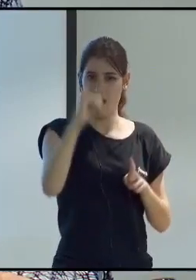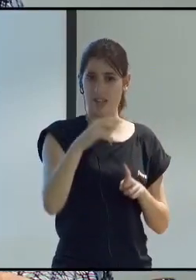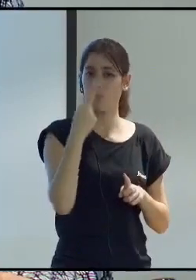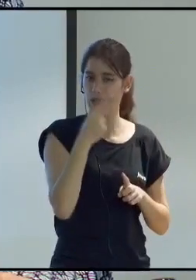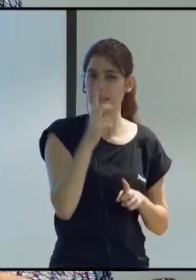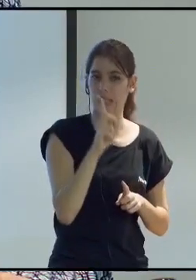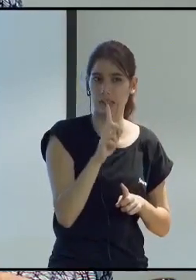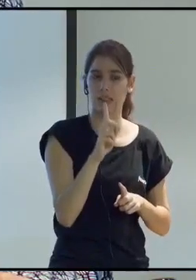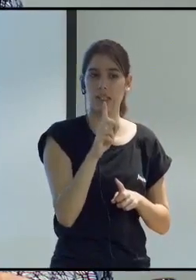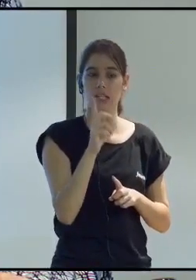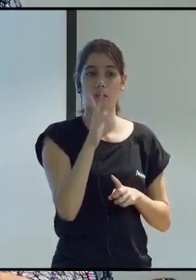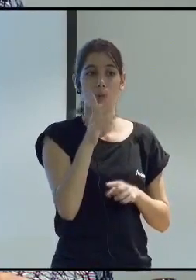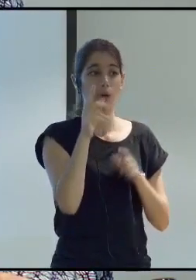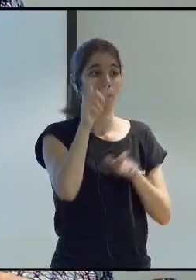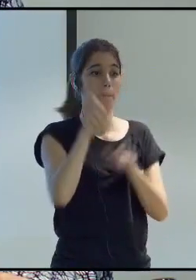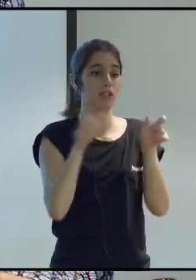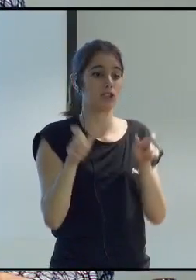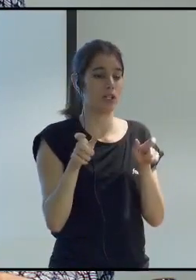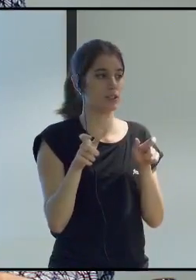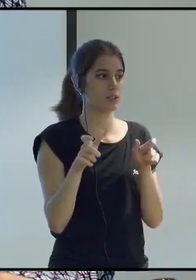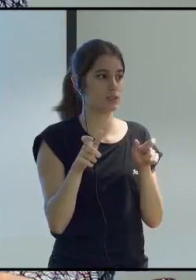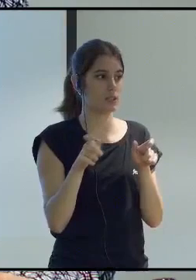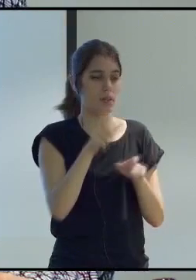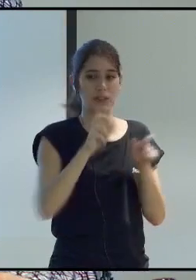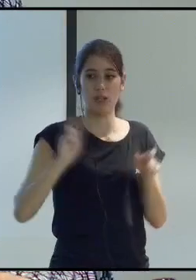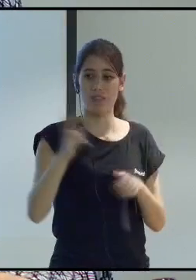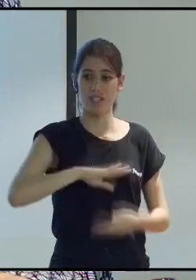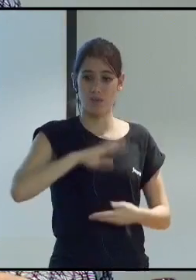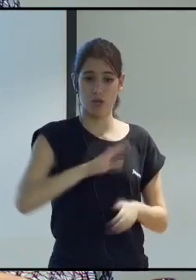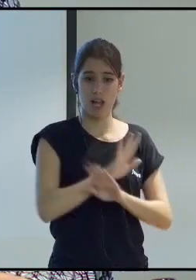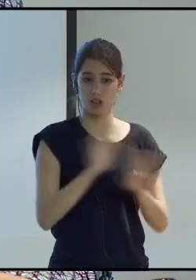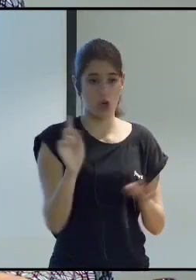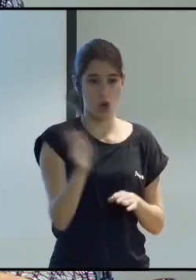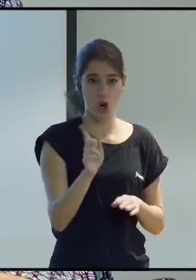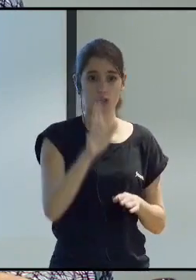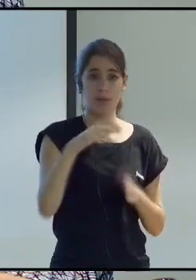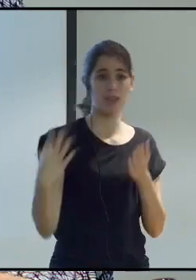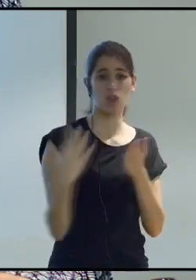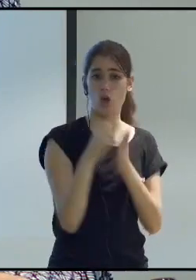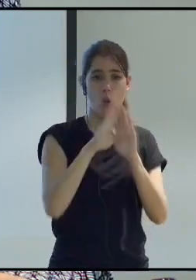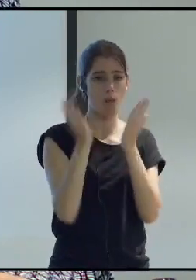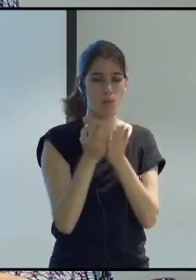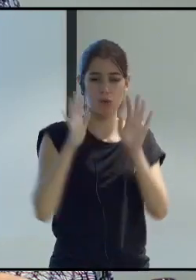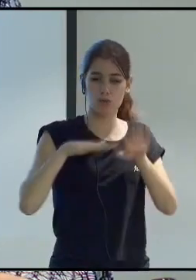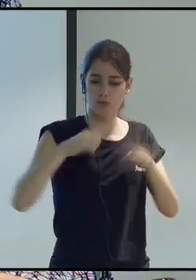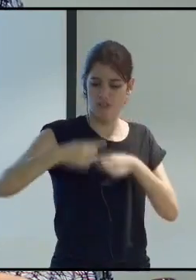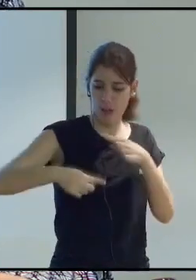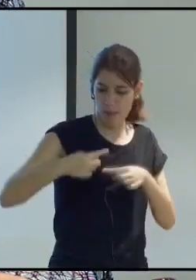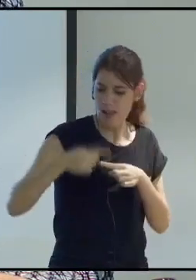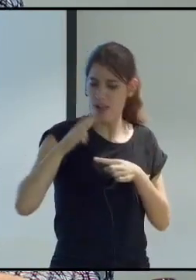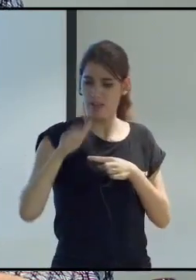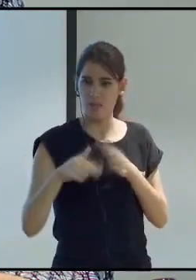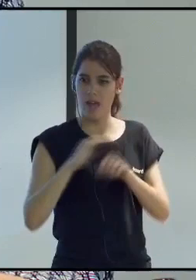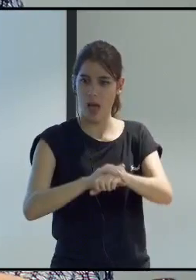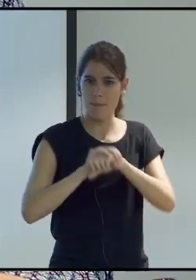out on the street. They are supported with the whole network, everybody who's involved. Those who work with them, but also the family, but also the friends, and